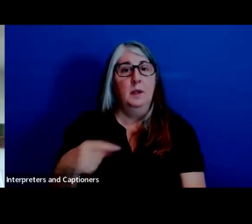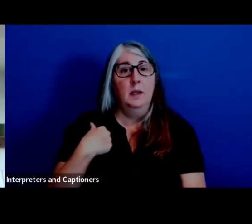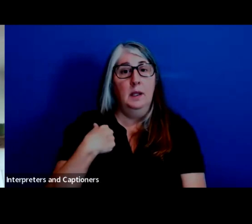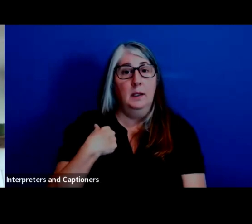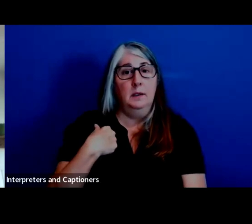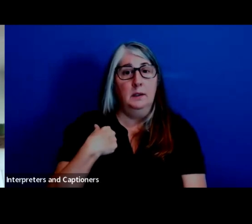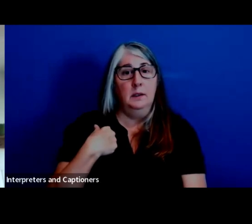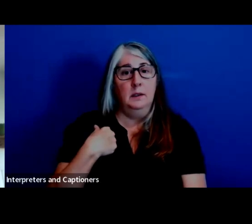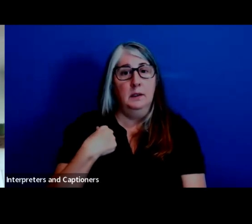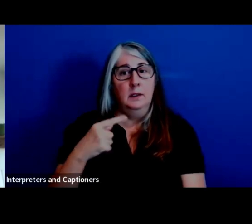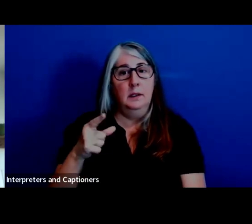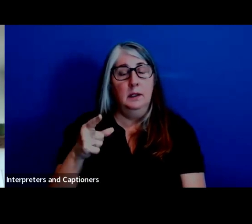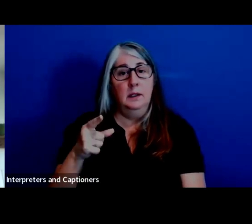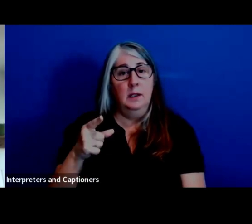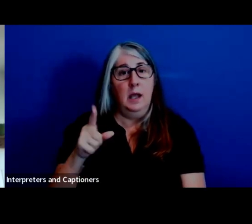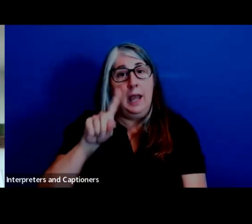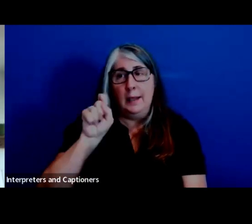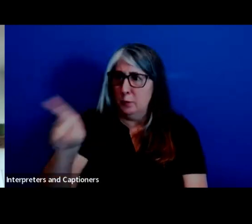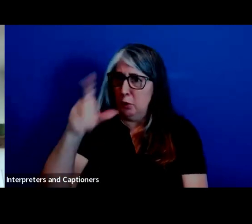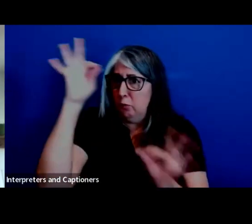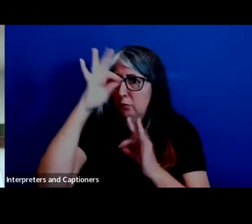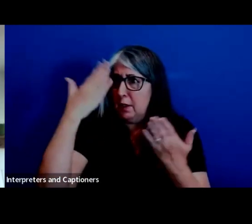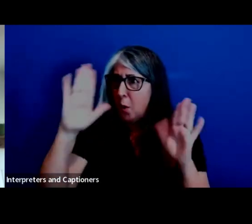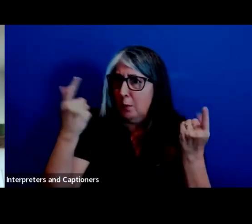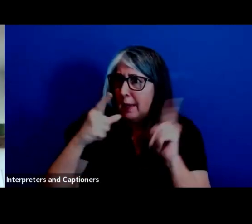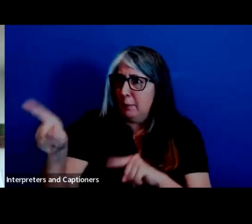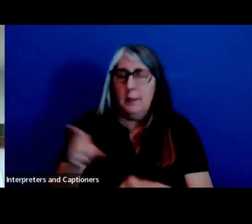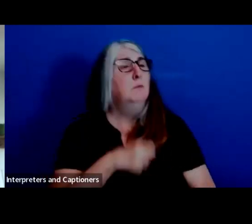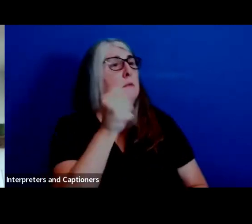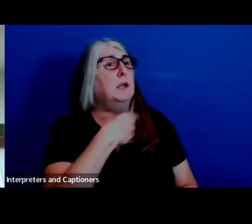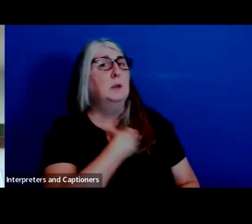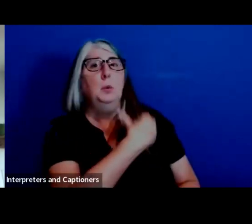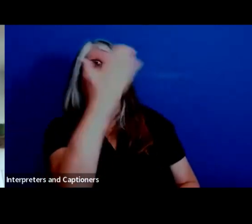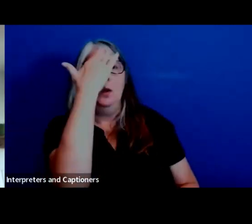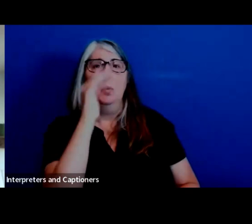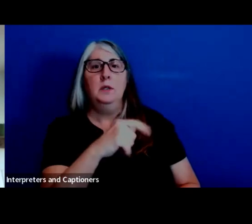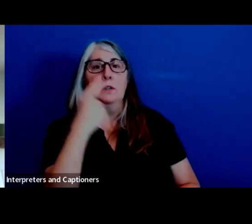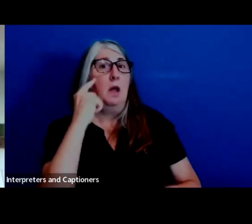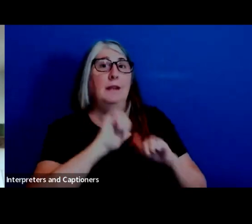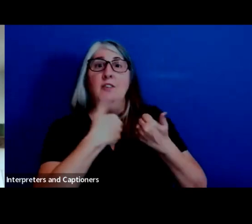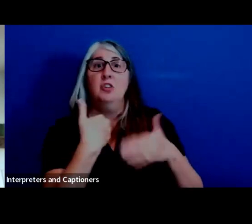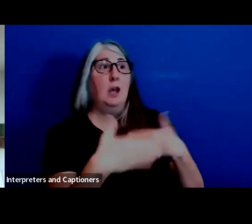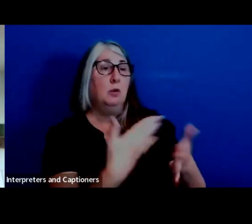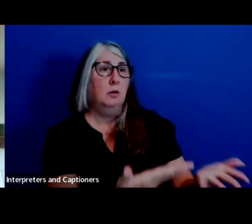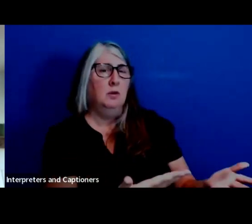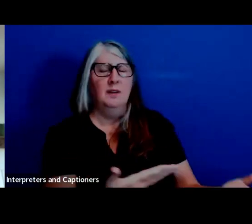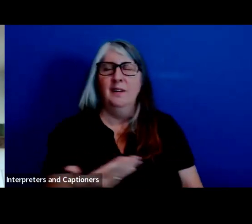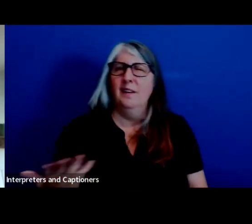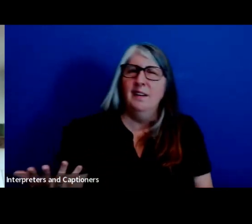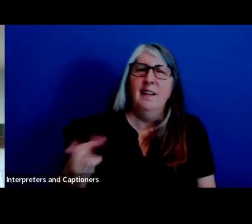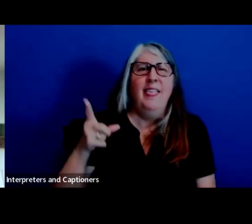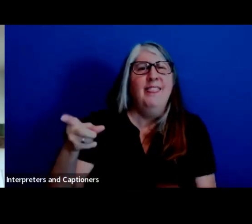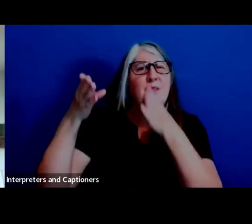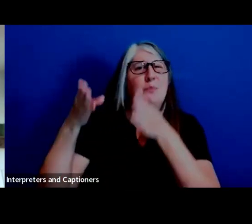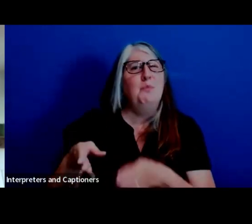did you not know that this was happening? Honestly, he said, yes, we did. But we just thought that that's the way it is. And this was a person who